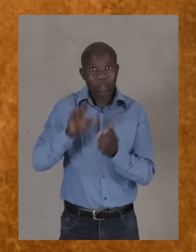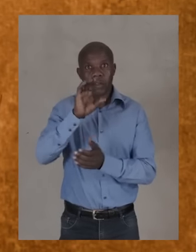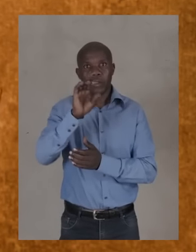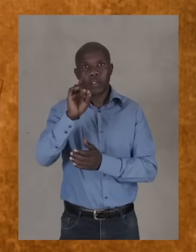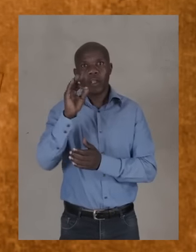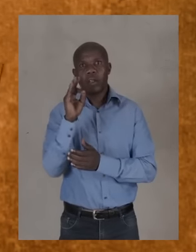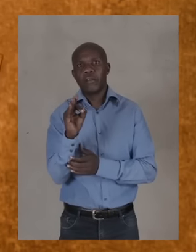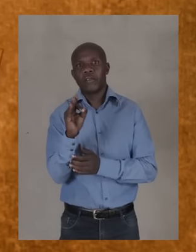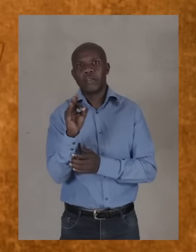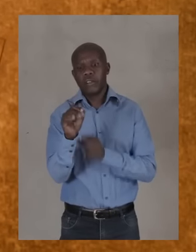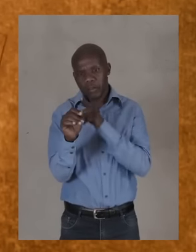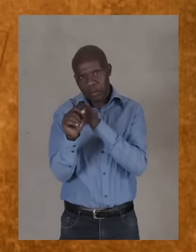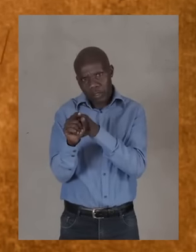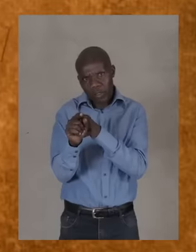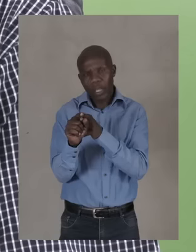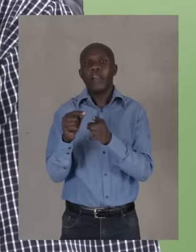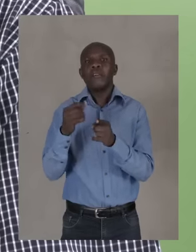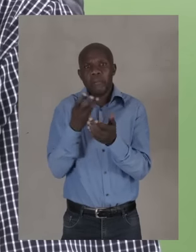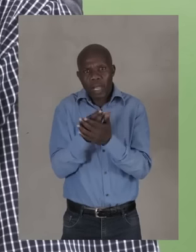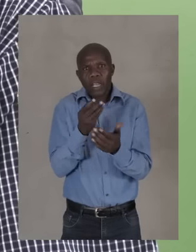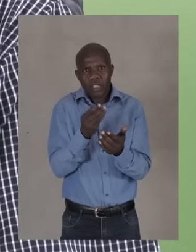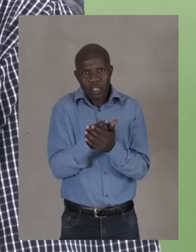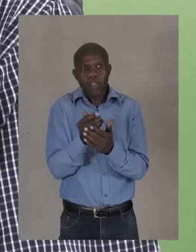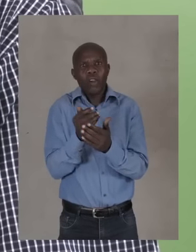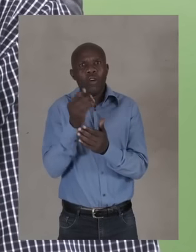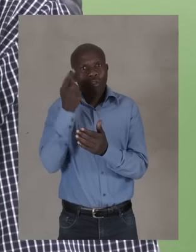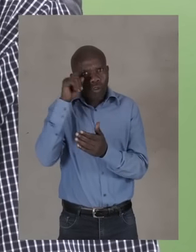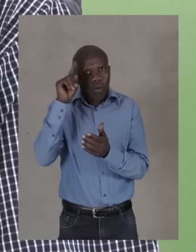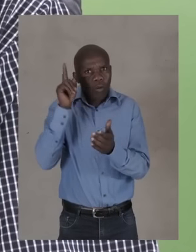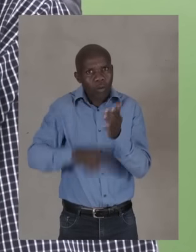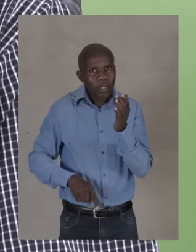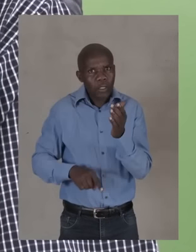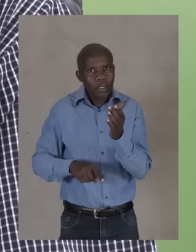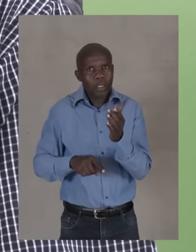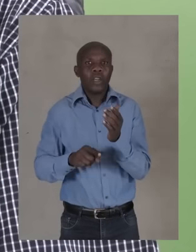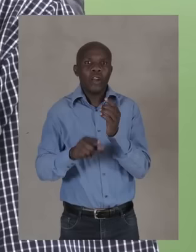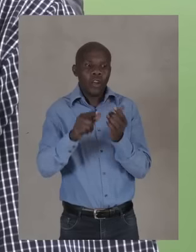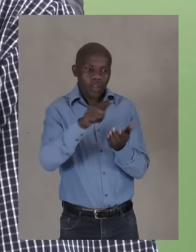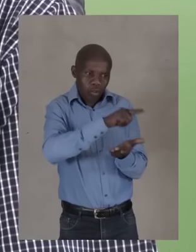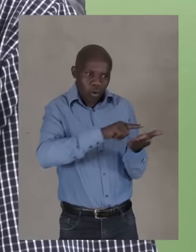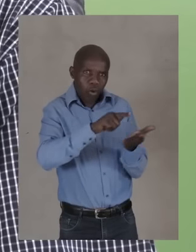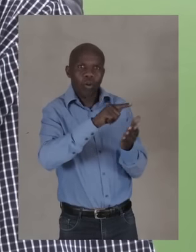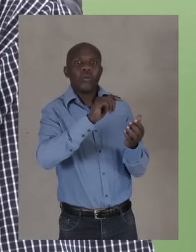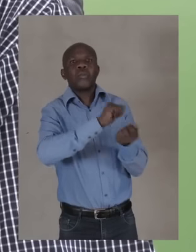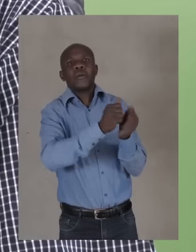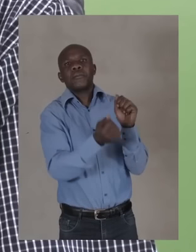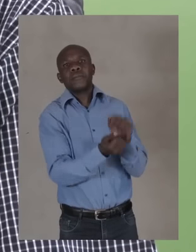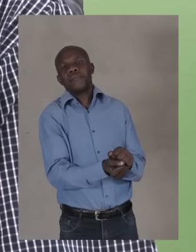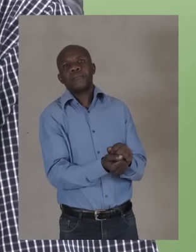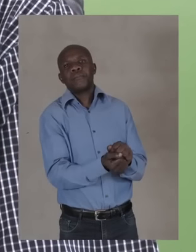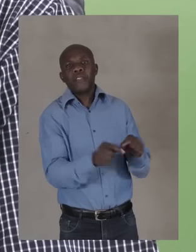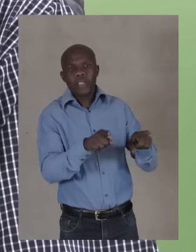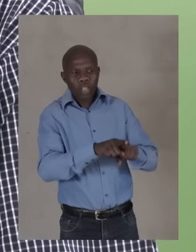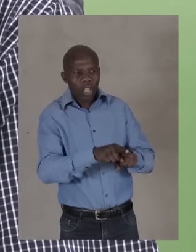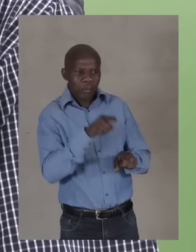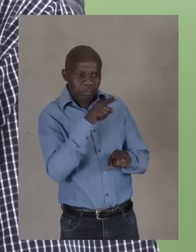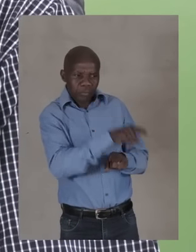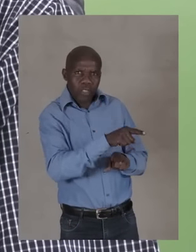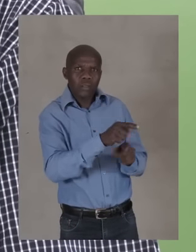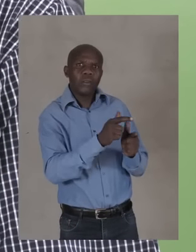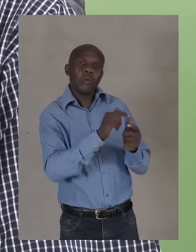Fund. So it has from inception been a fund that was intended to attend to local issues, and by local I